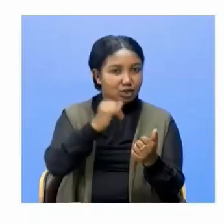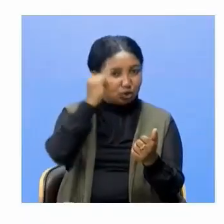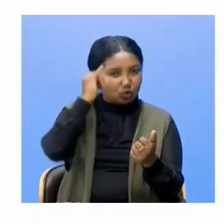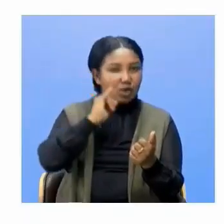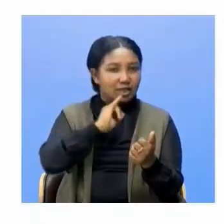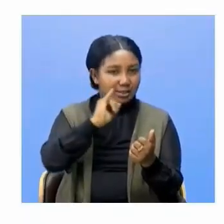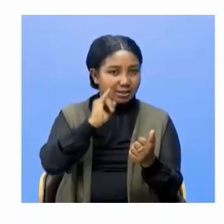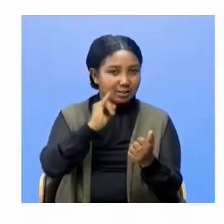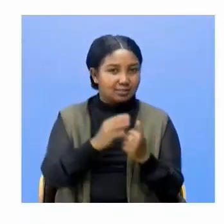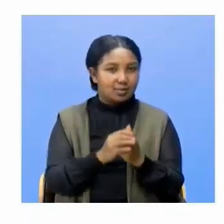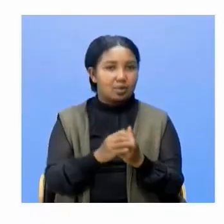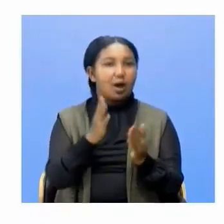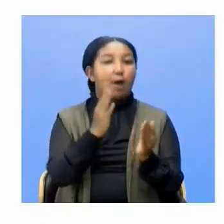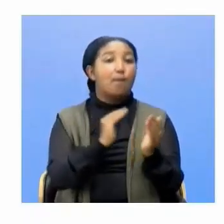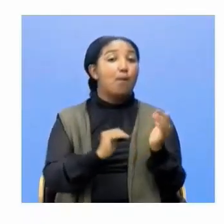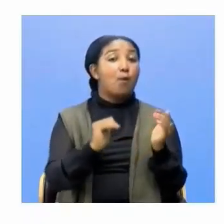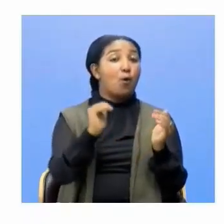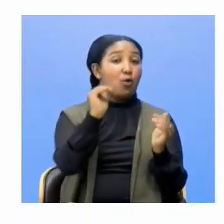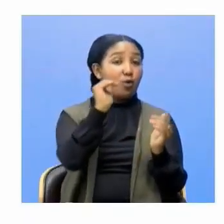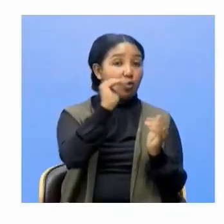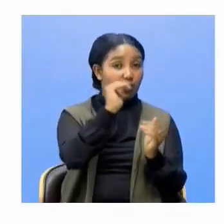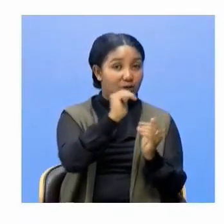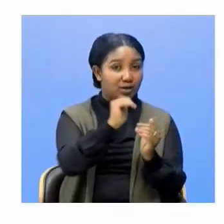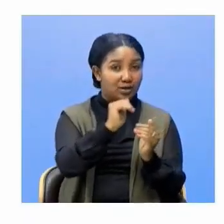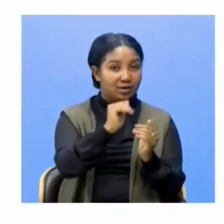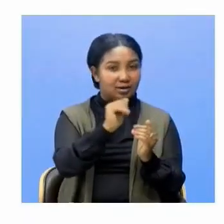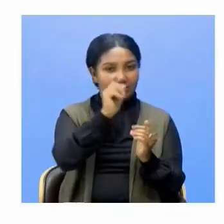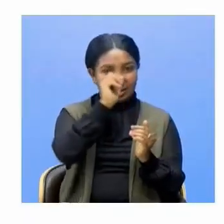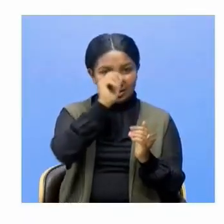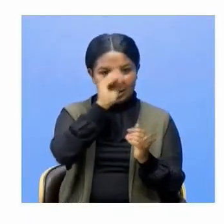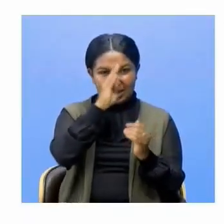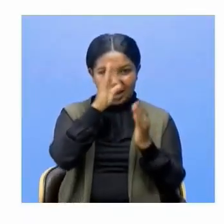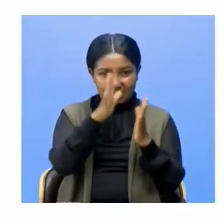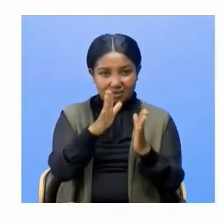is more creative,